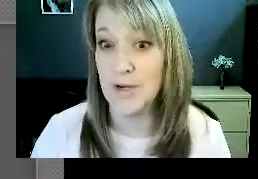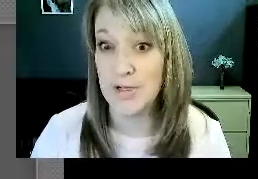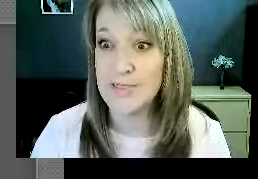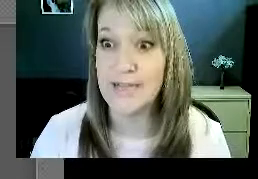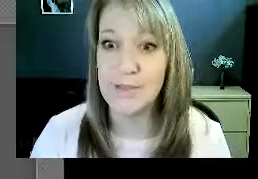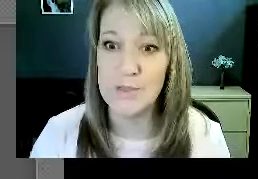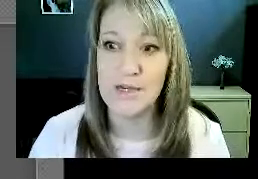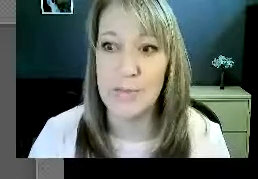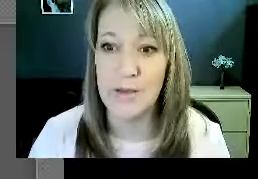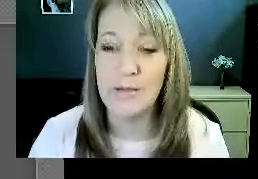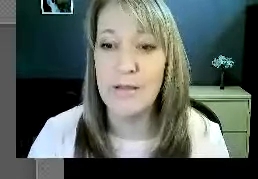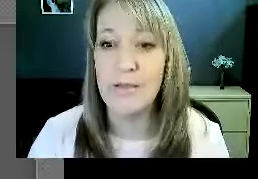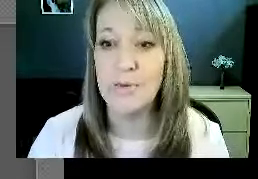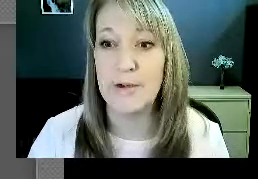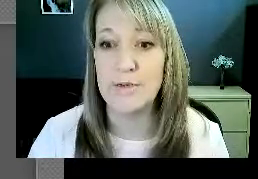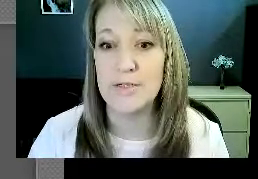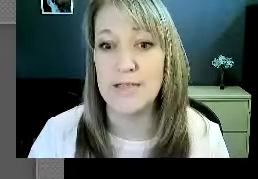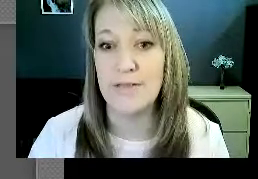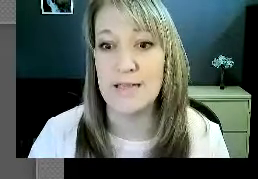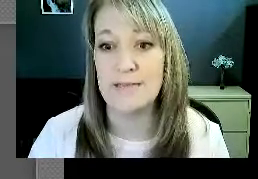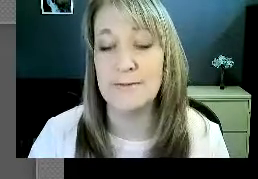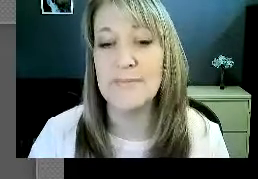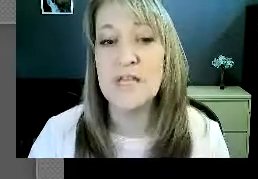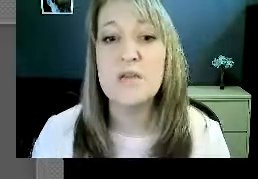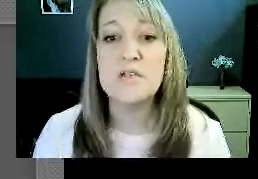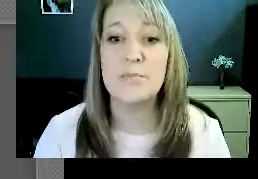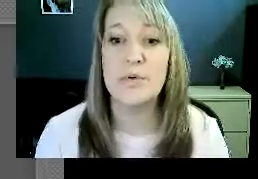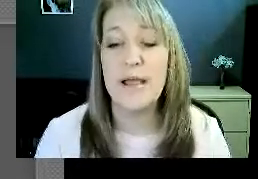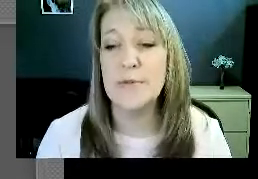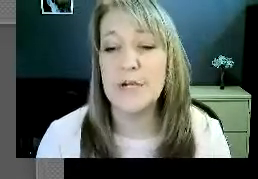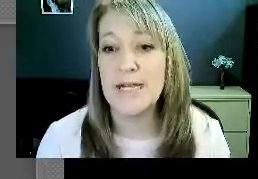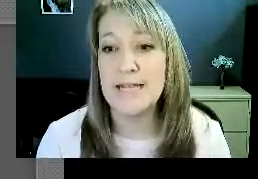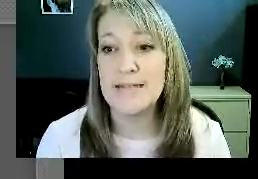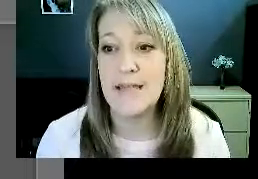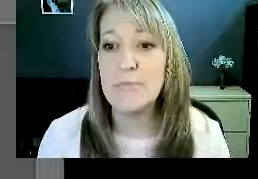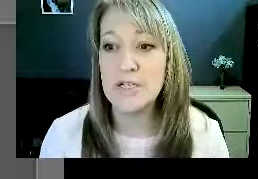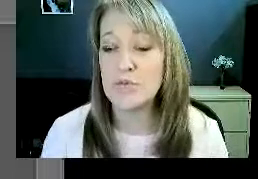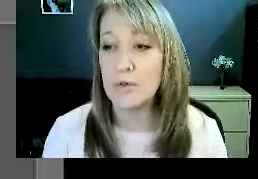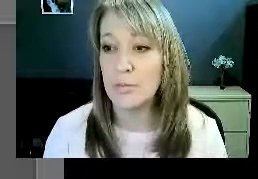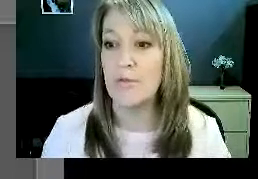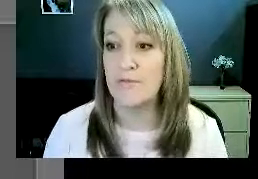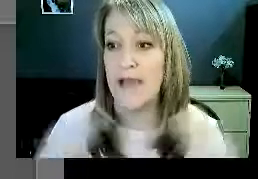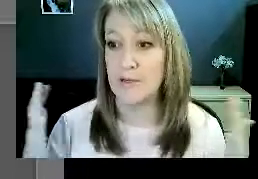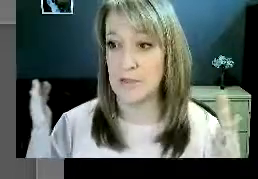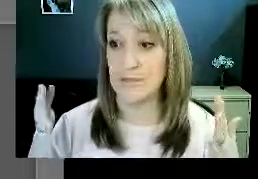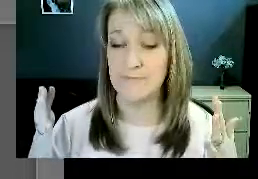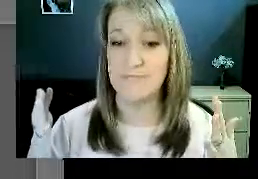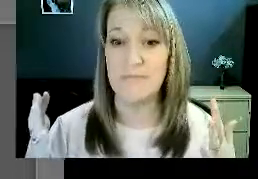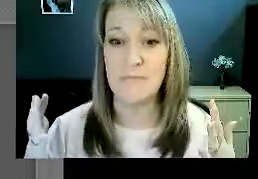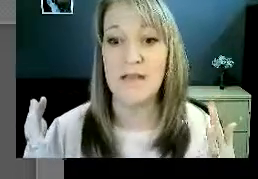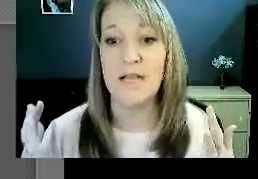parameters first, and then we'll talk about the parameters of ASL. So a parameter is a measurable